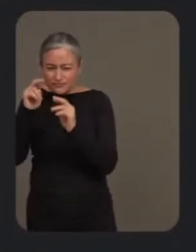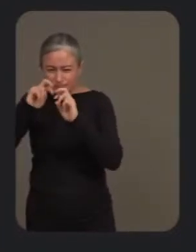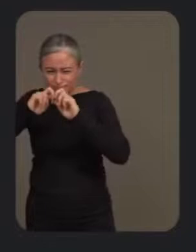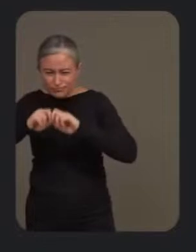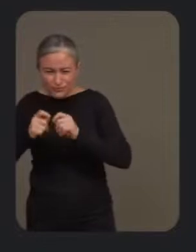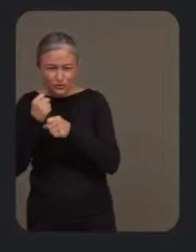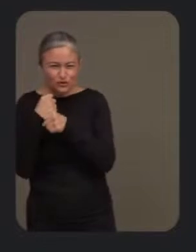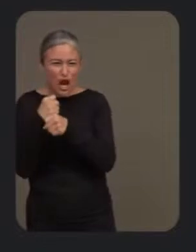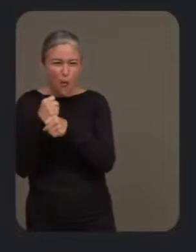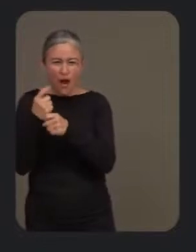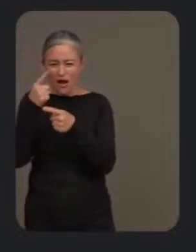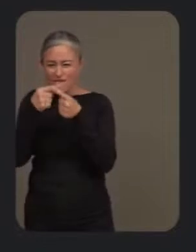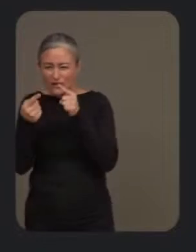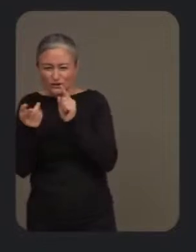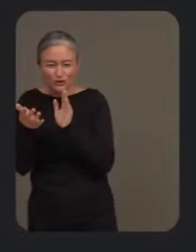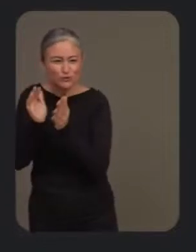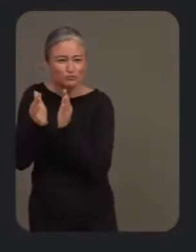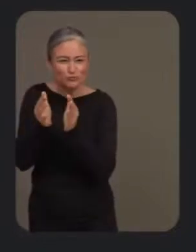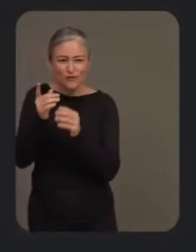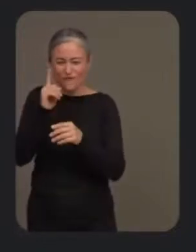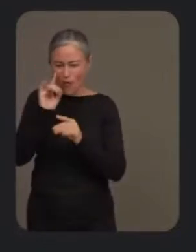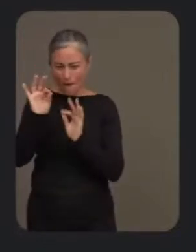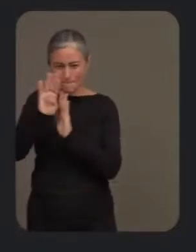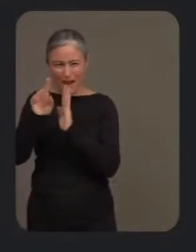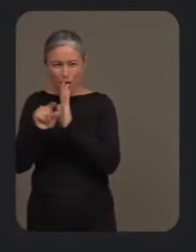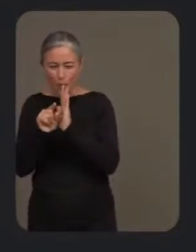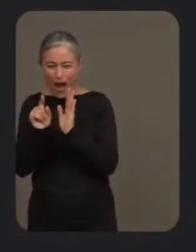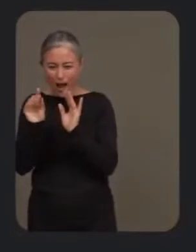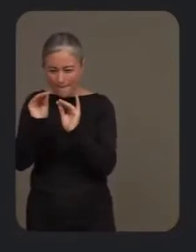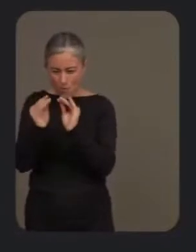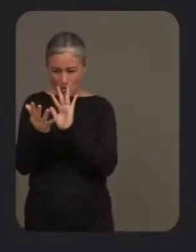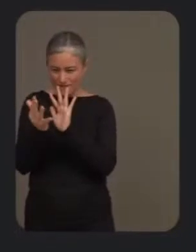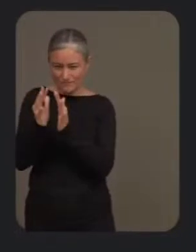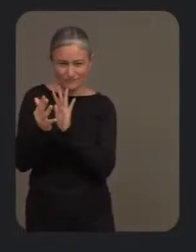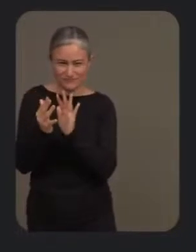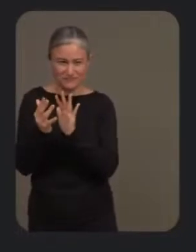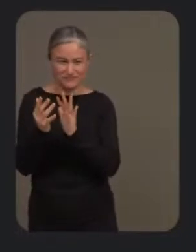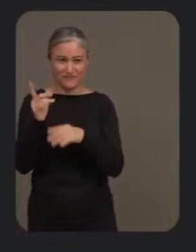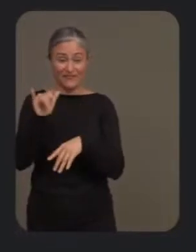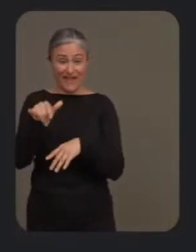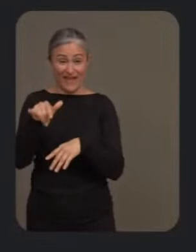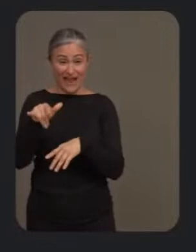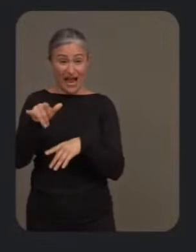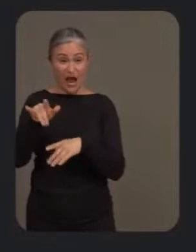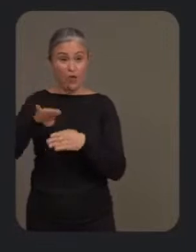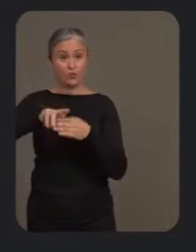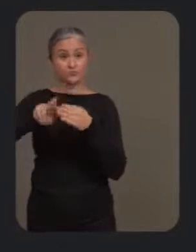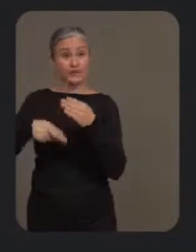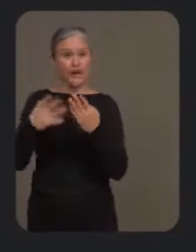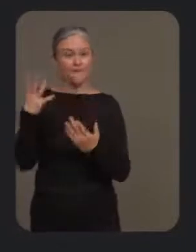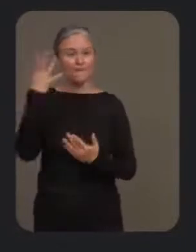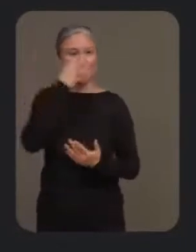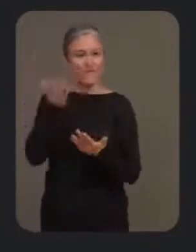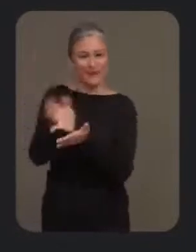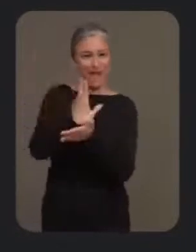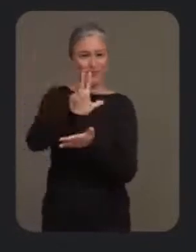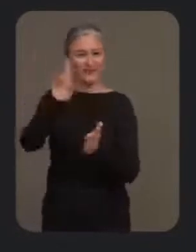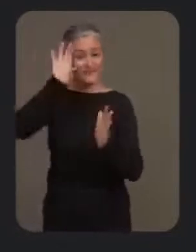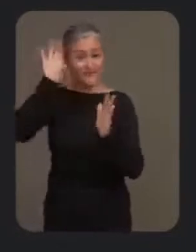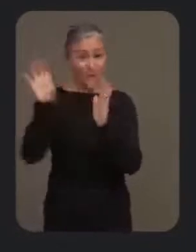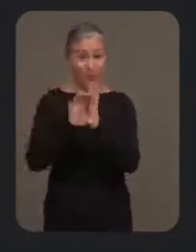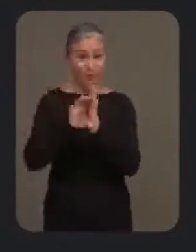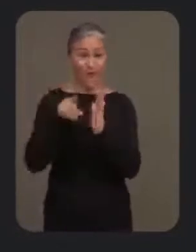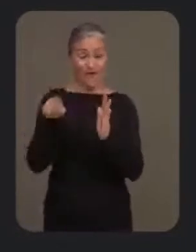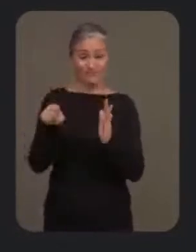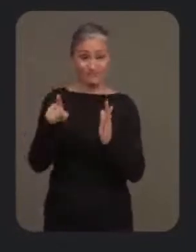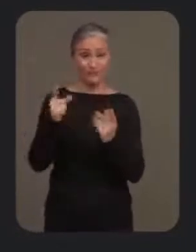adversarial network for in-painting as the background moves. The result is a beautiful cinematic 3D photo. So then let me